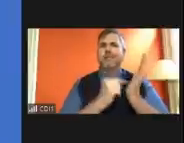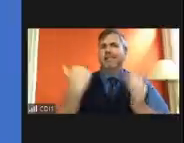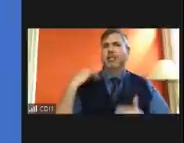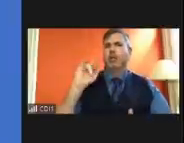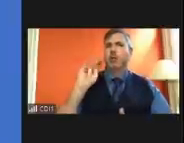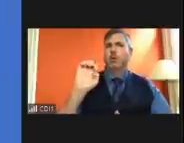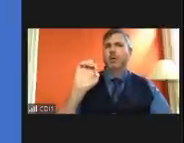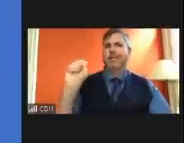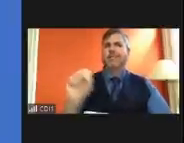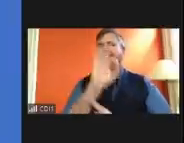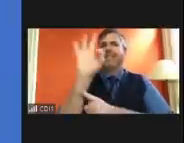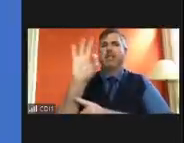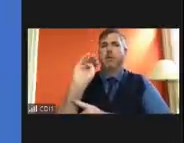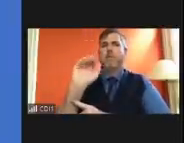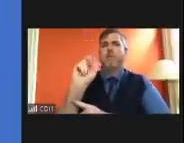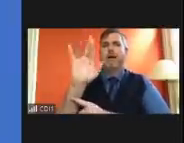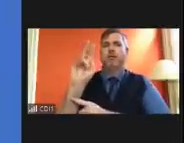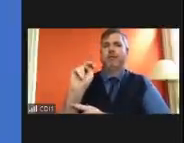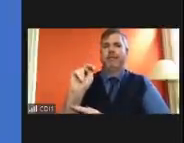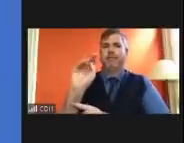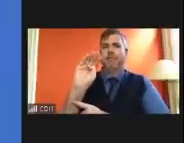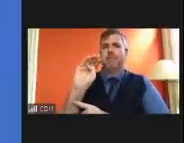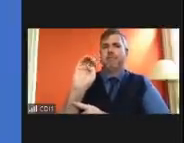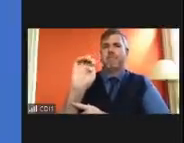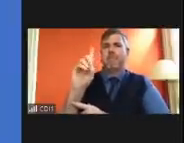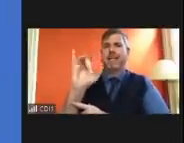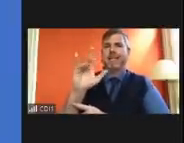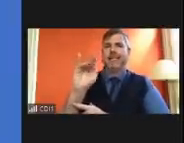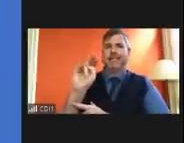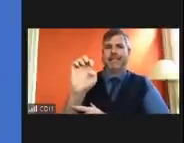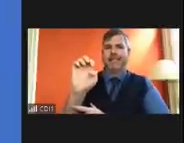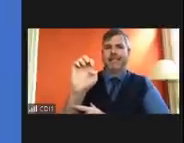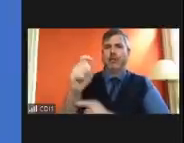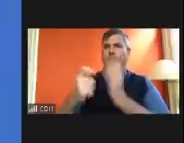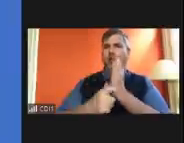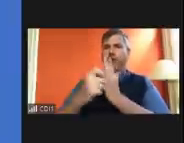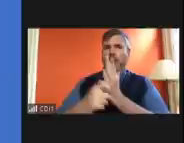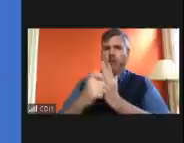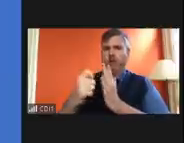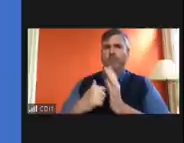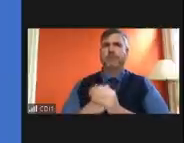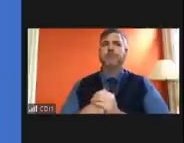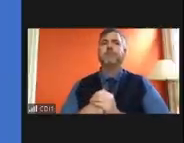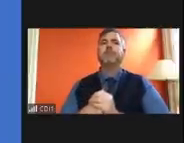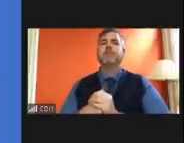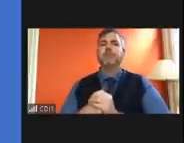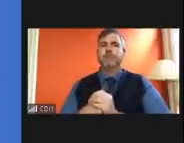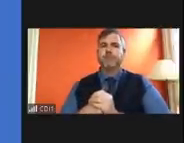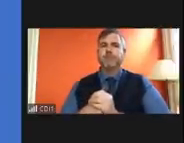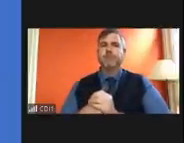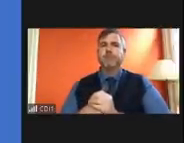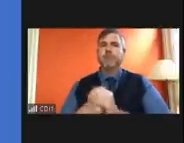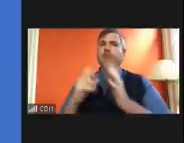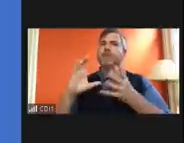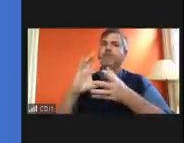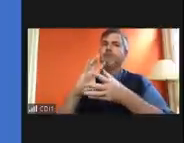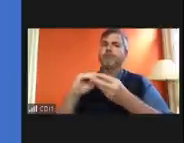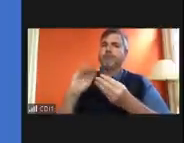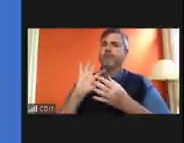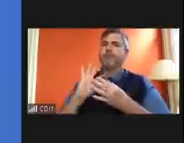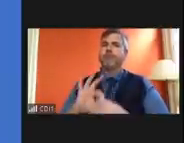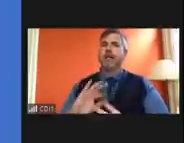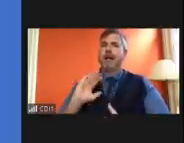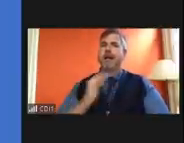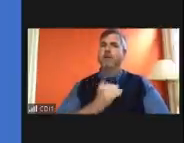Medical Society Journal, highlighting our work and systems that were innovated right here in